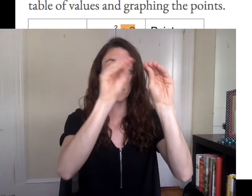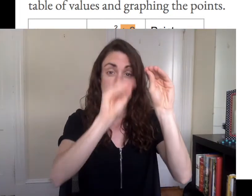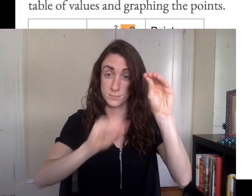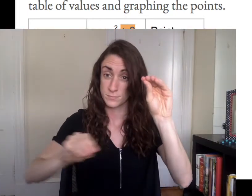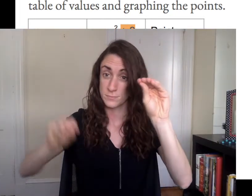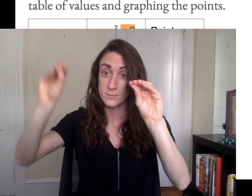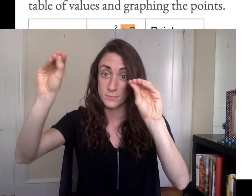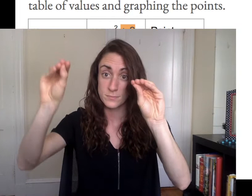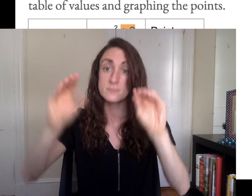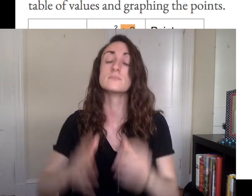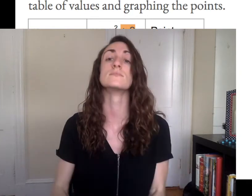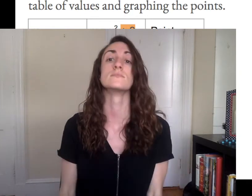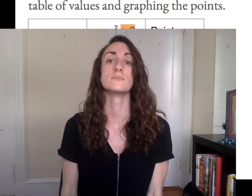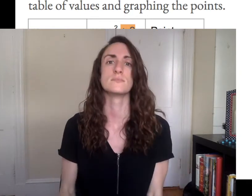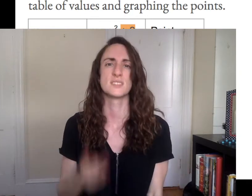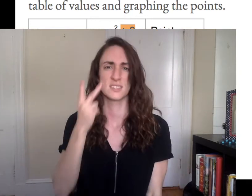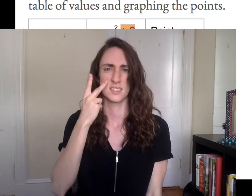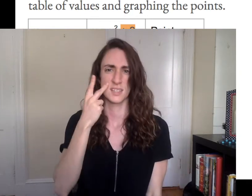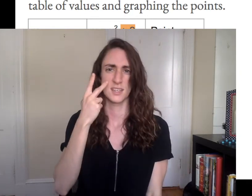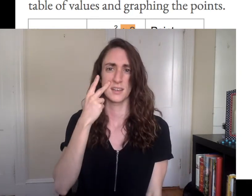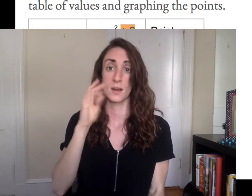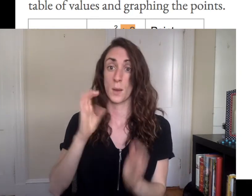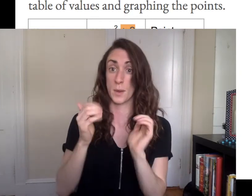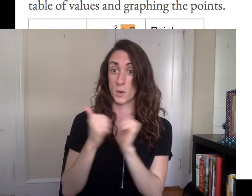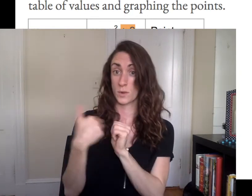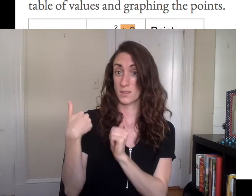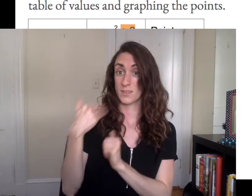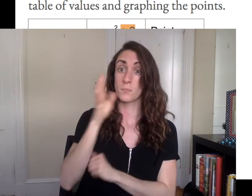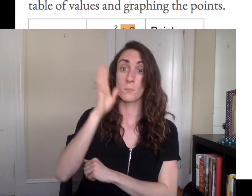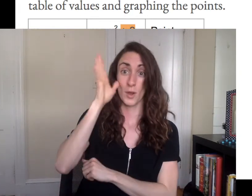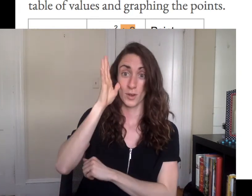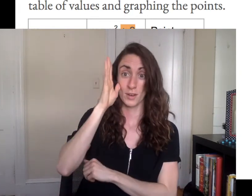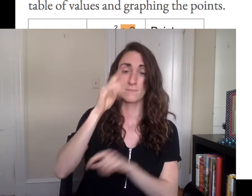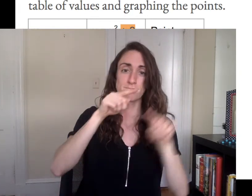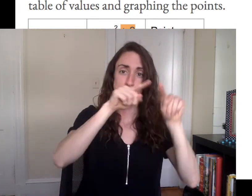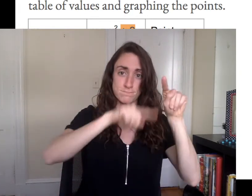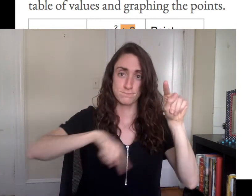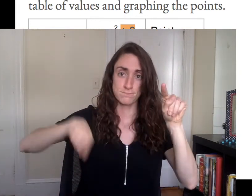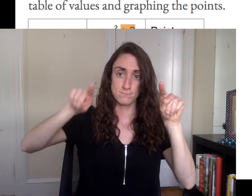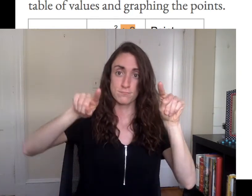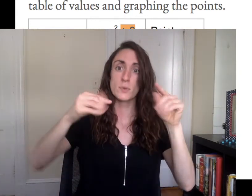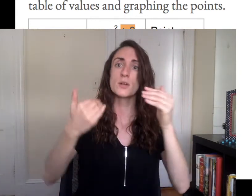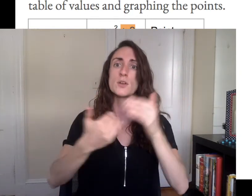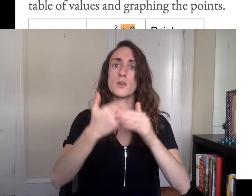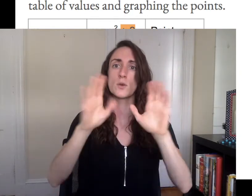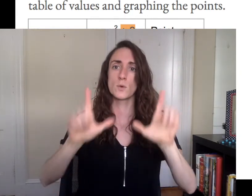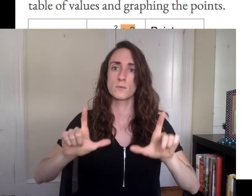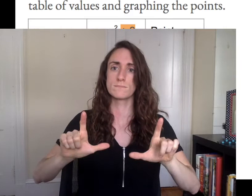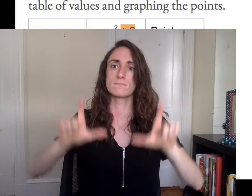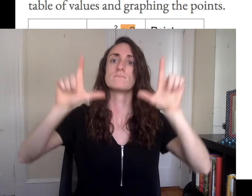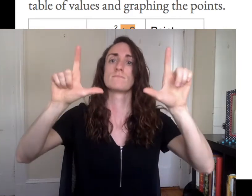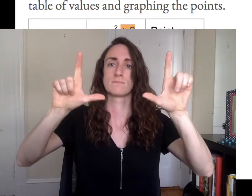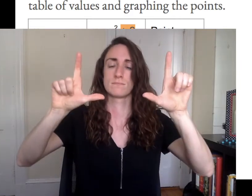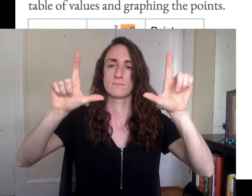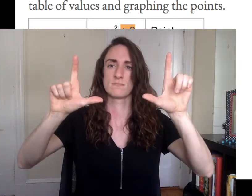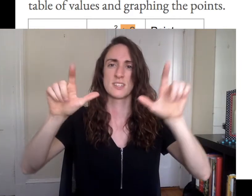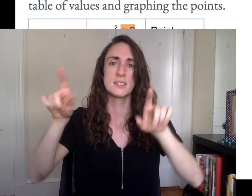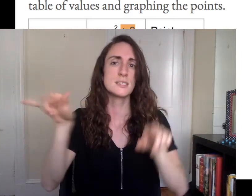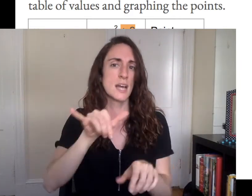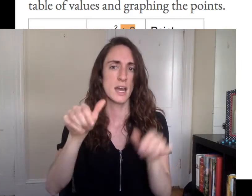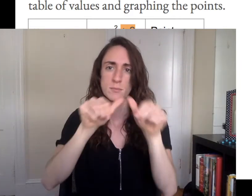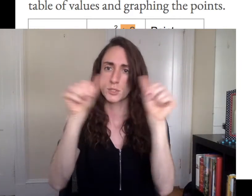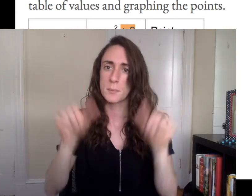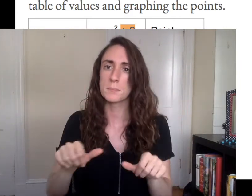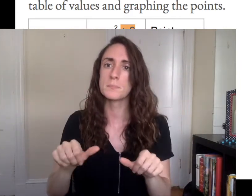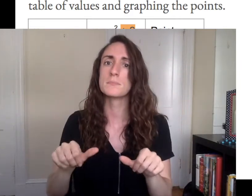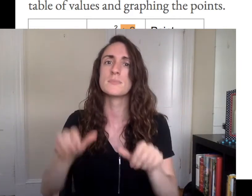So if we plot these new points, you can see that compared with our parent function, y equals x squared, the new graph is shifted upwards. It's the same